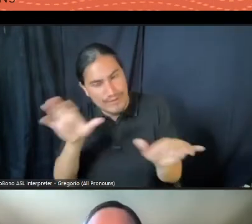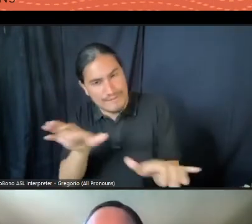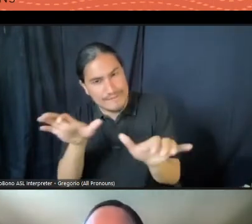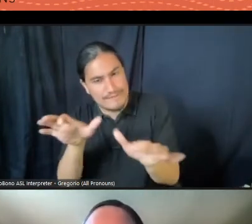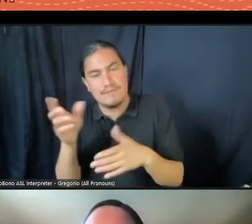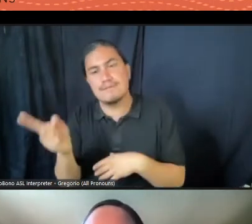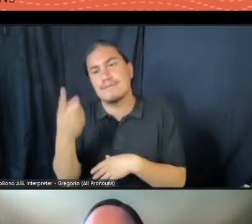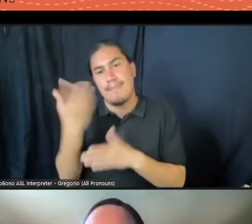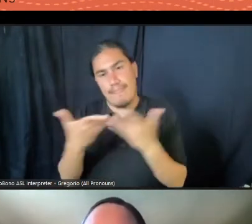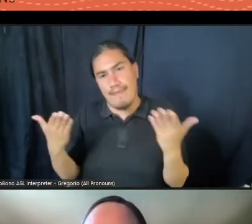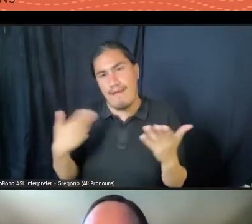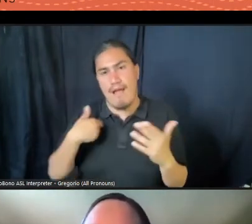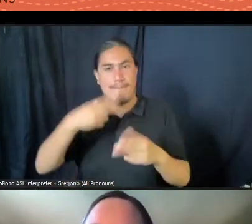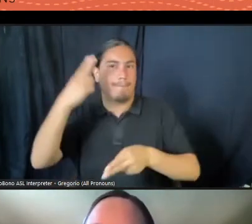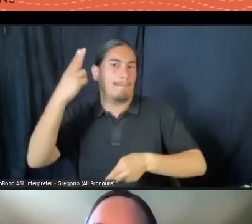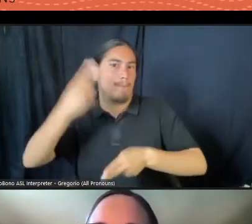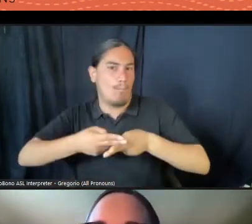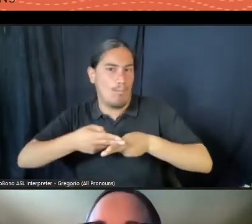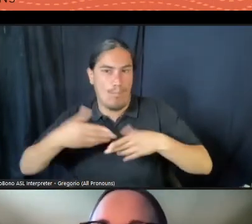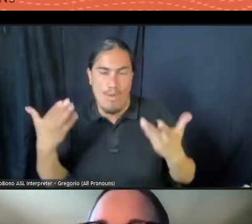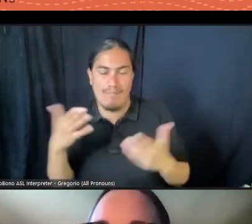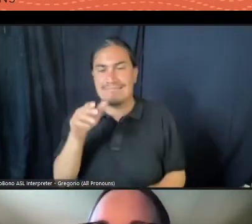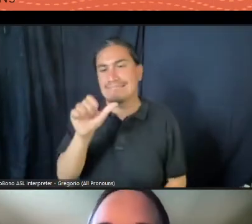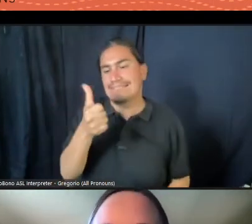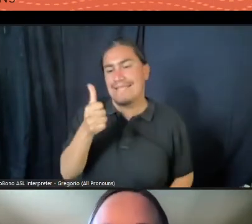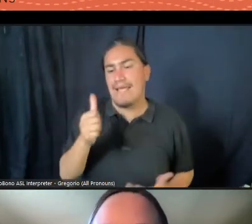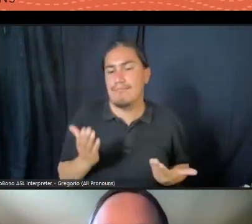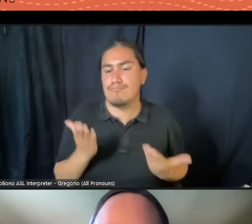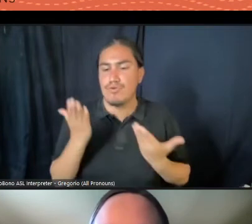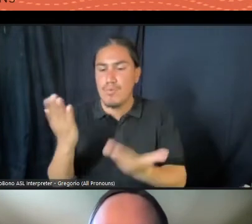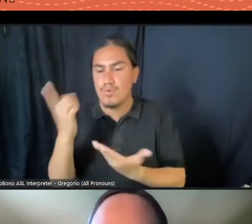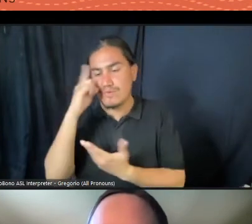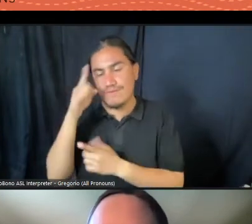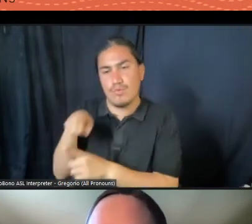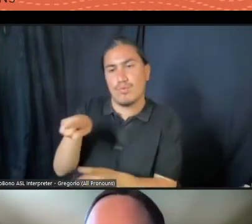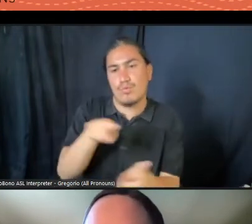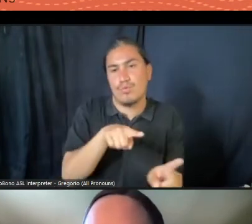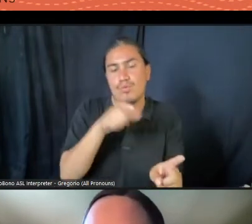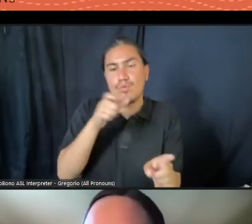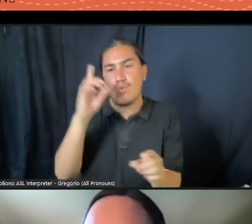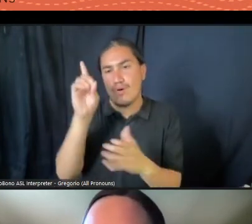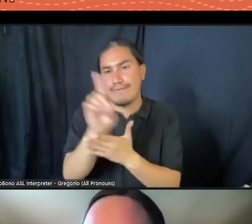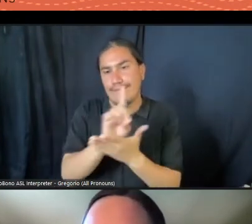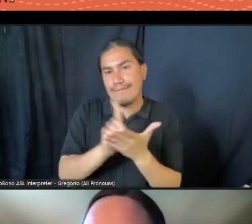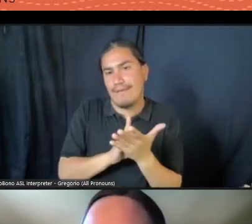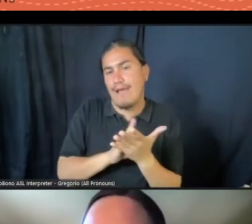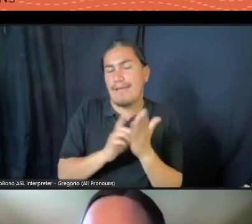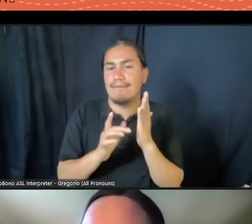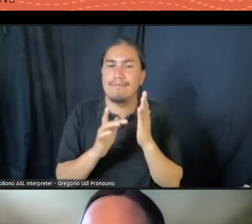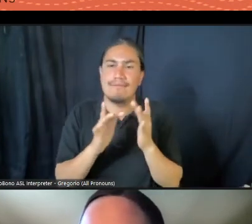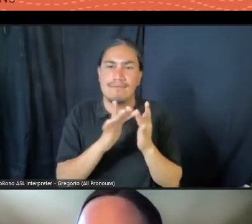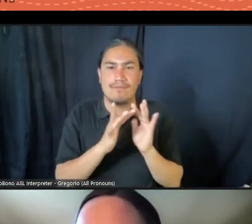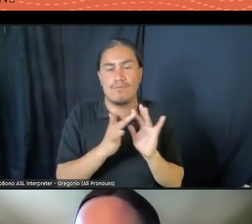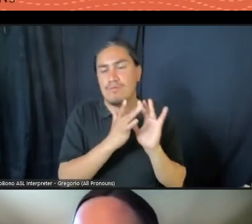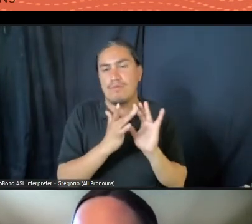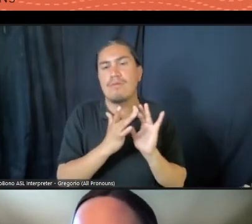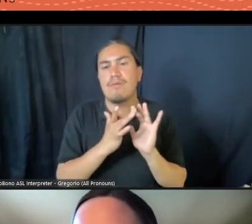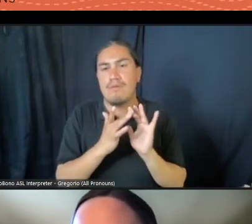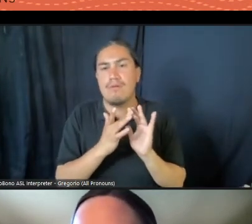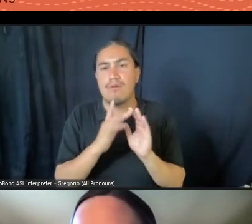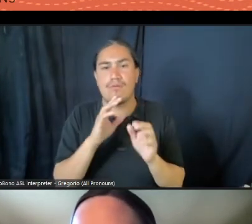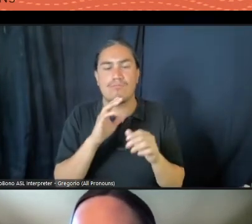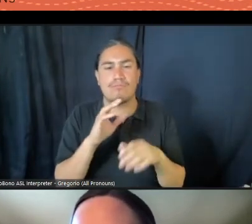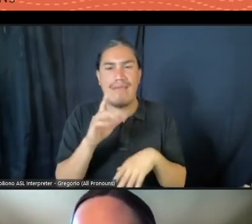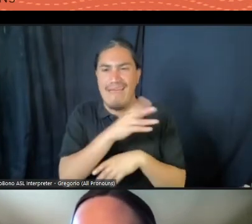calling 10 proposals for you who are designing virtual realities, genetic interventions, artificial intelligences,